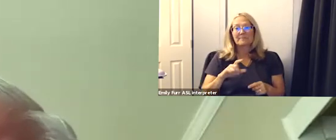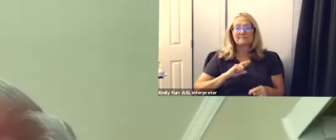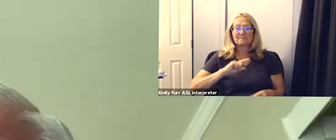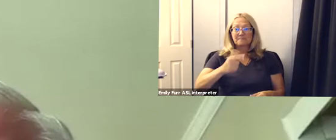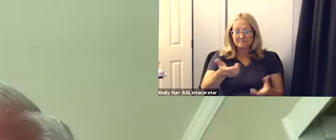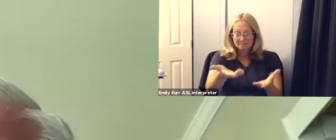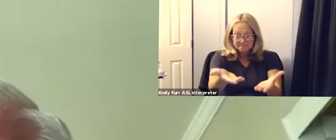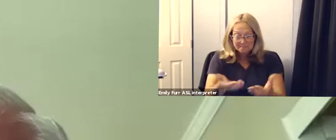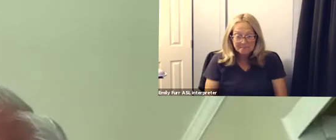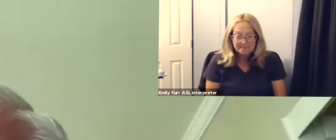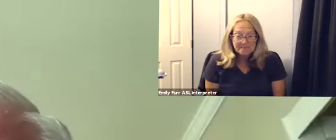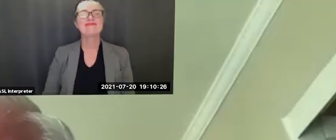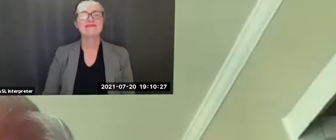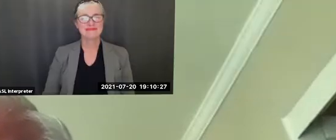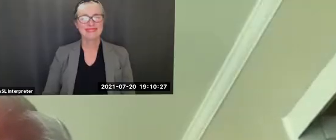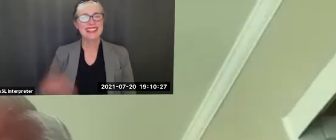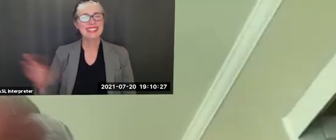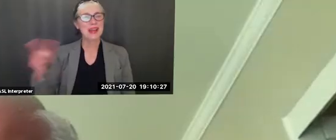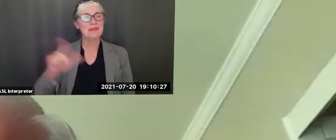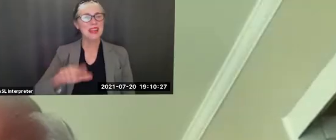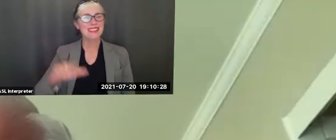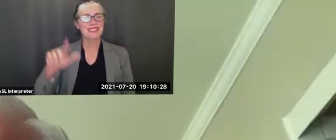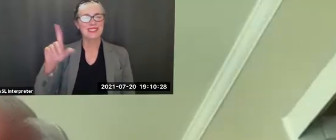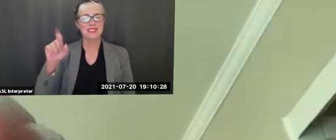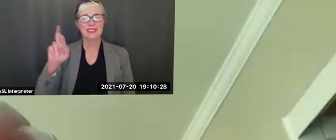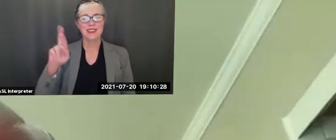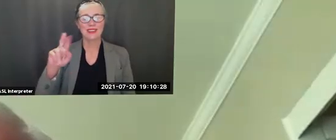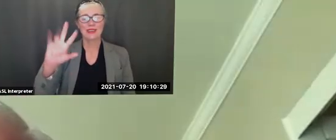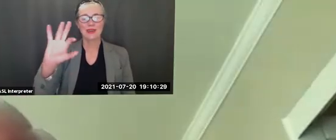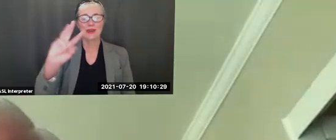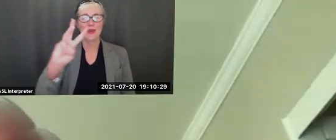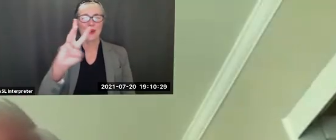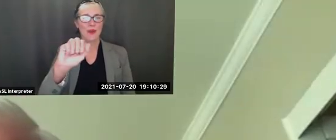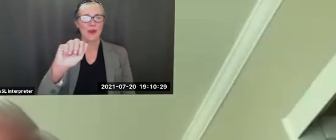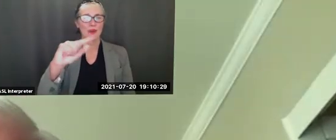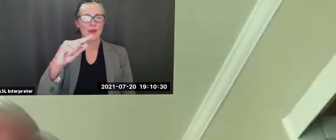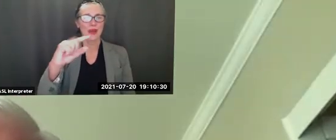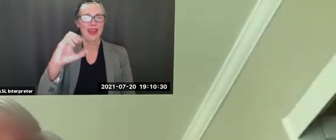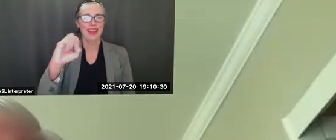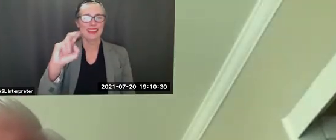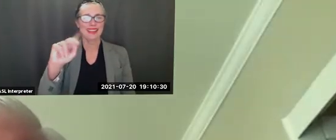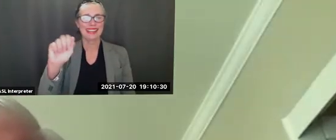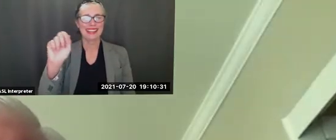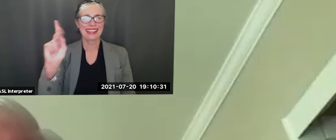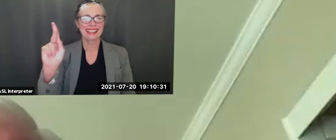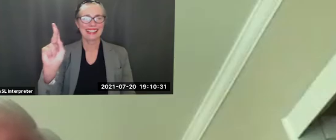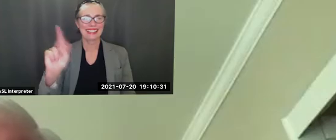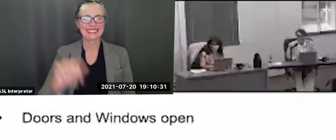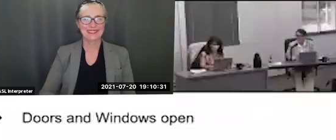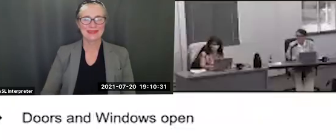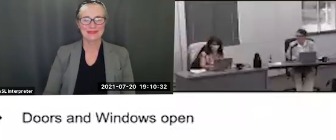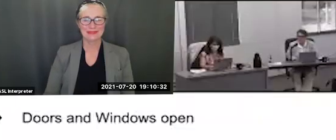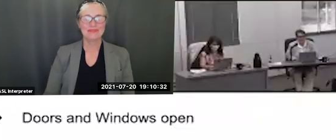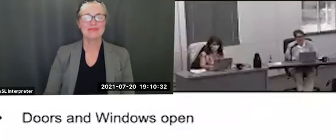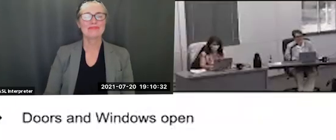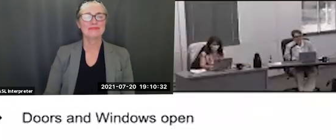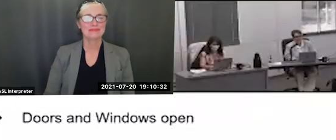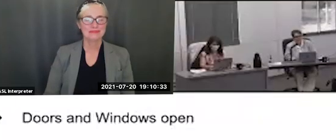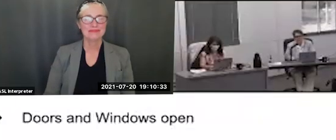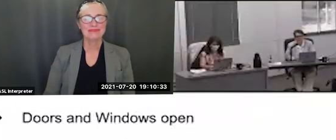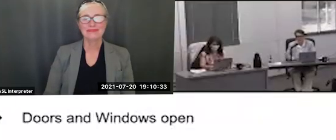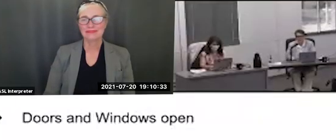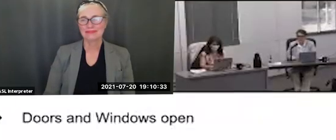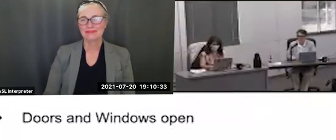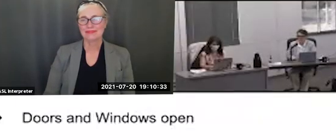with that i would like to pass it back to dr wagenek all right and um